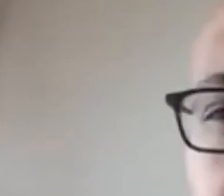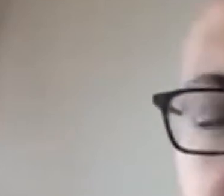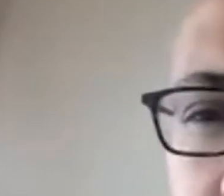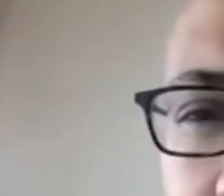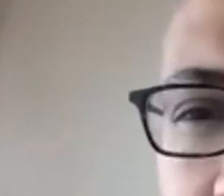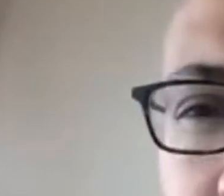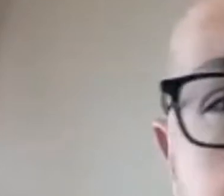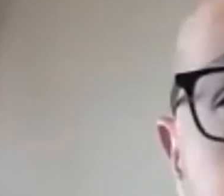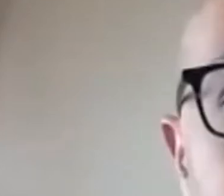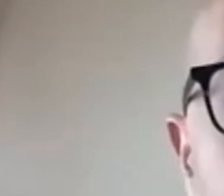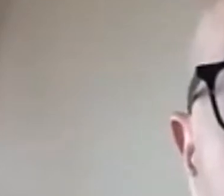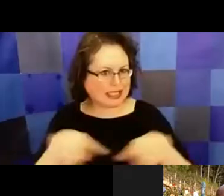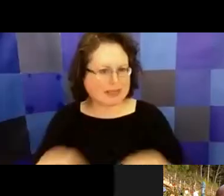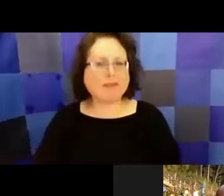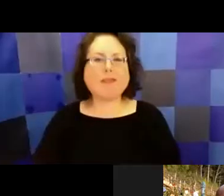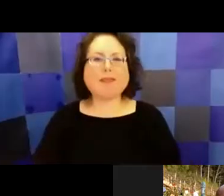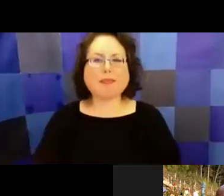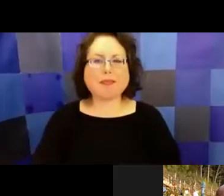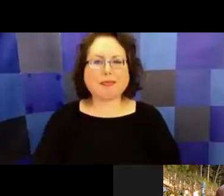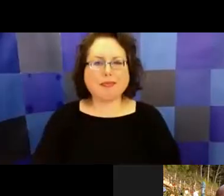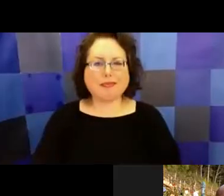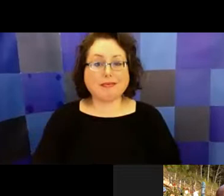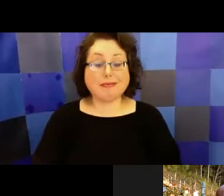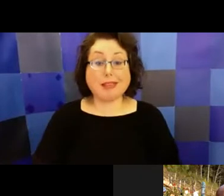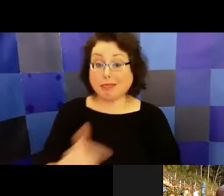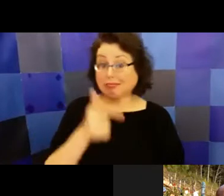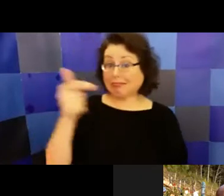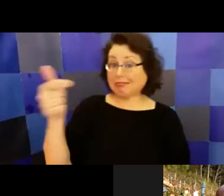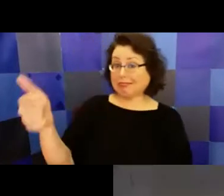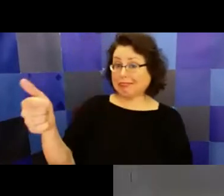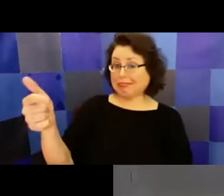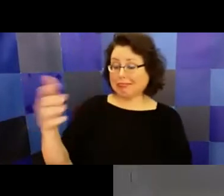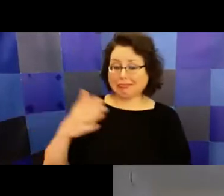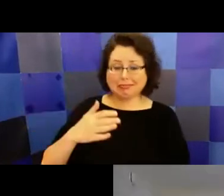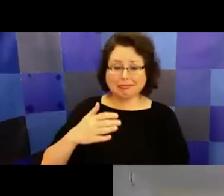share and turn it back over to my